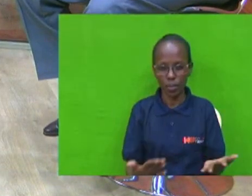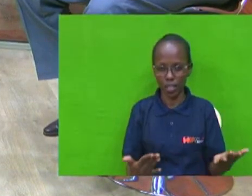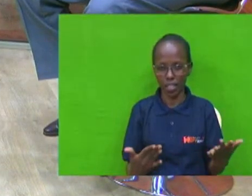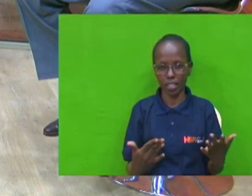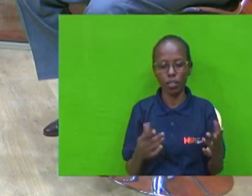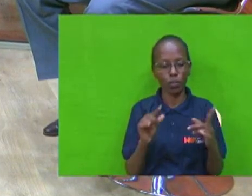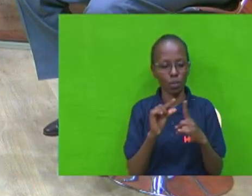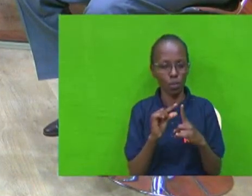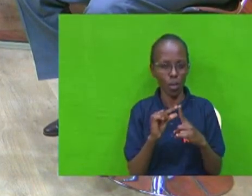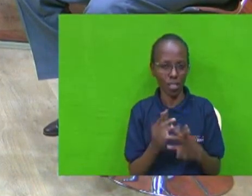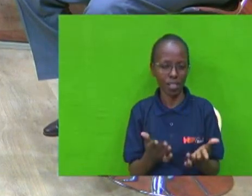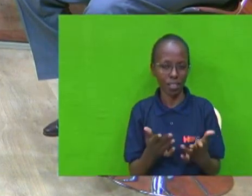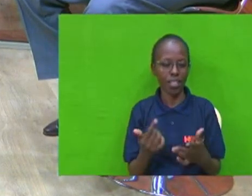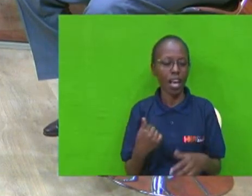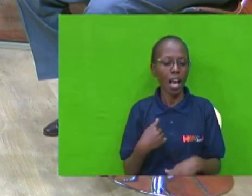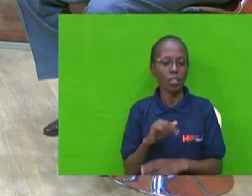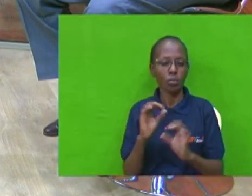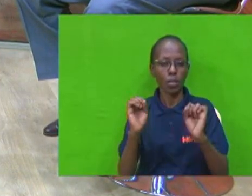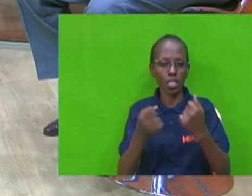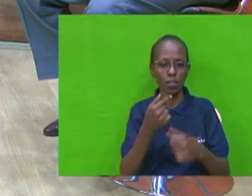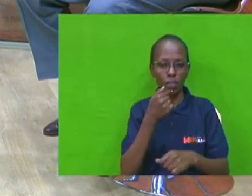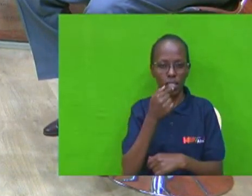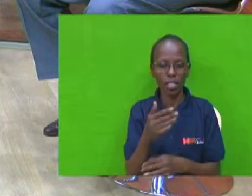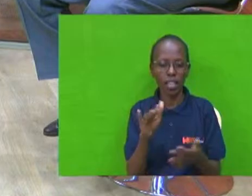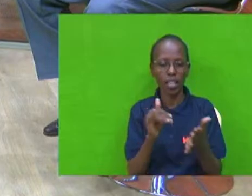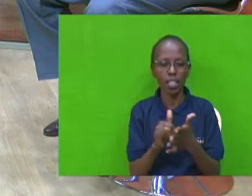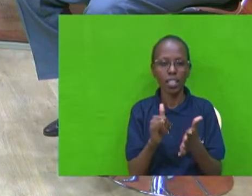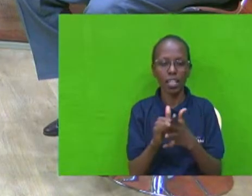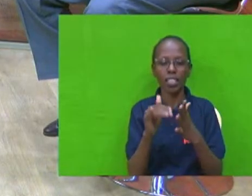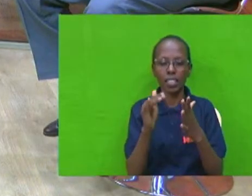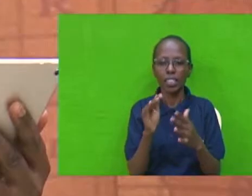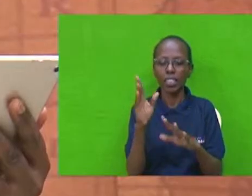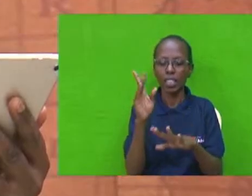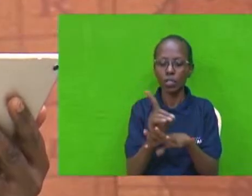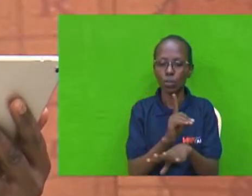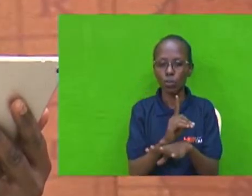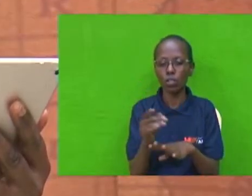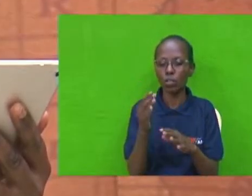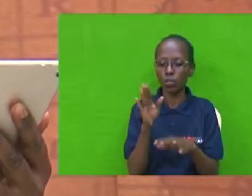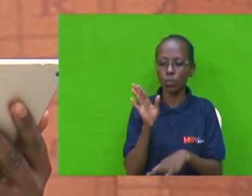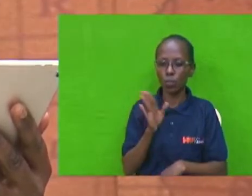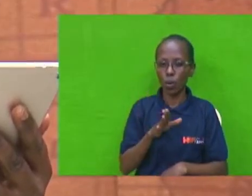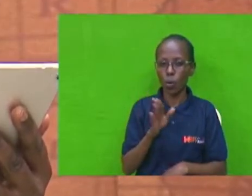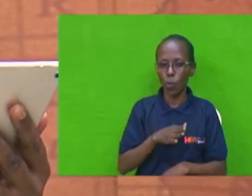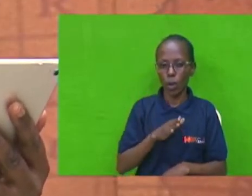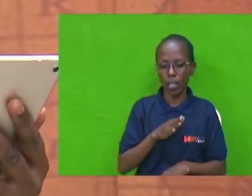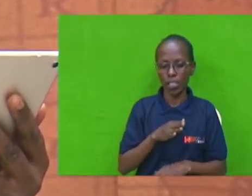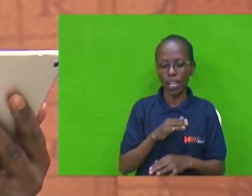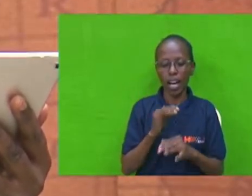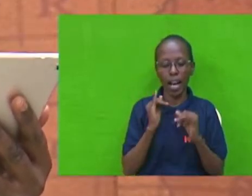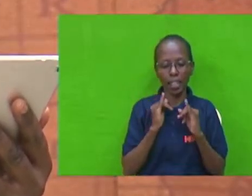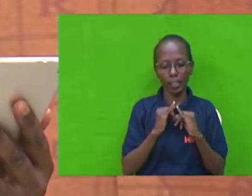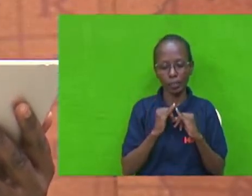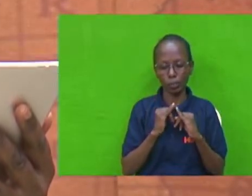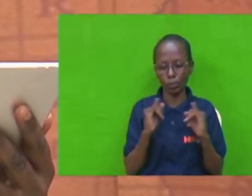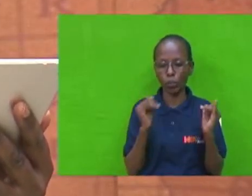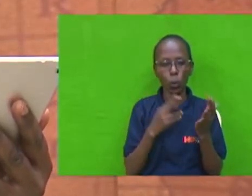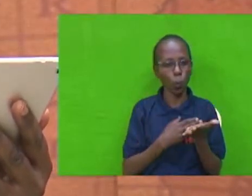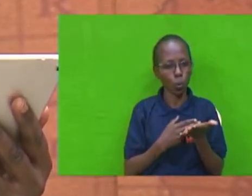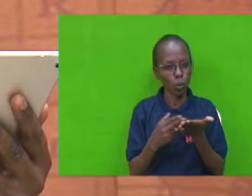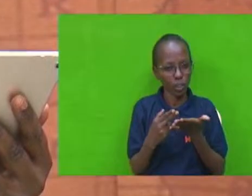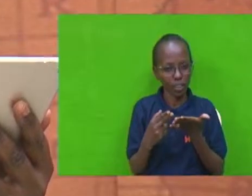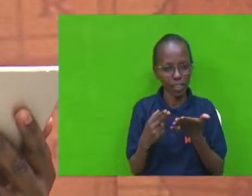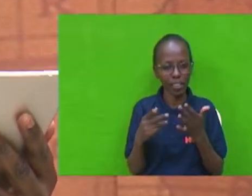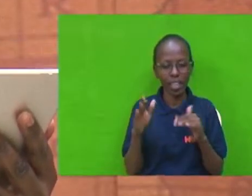word. Uh-huh. We may safely say mm. that the distinctive duties of woman are more sacred mm-hmm. more holy mm-hmm.